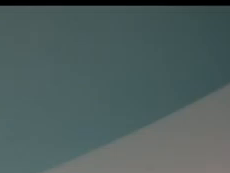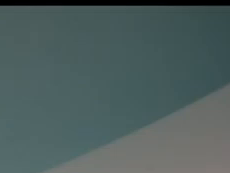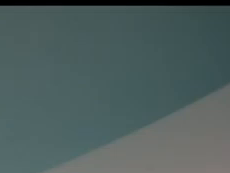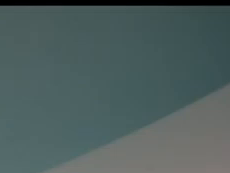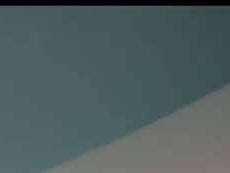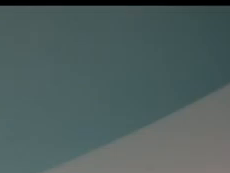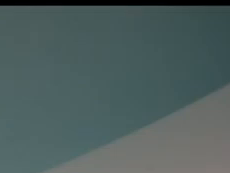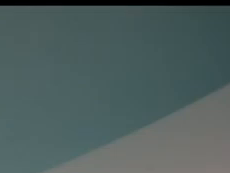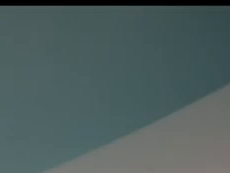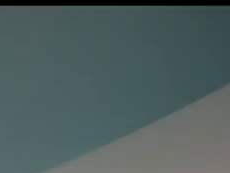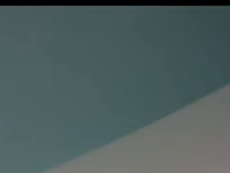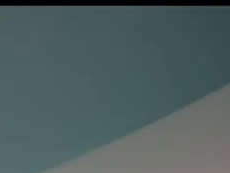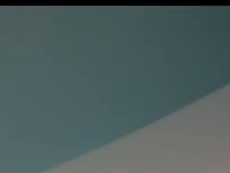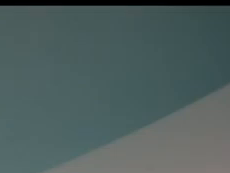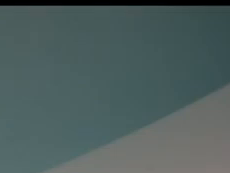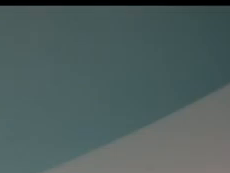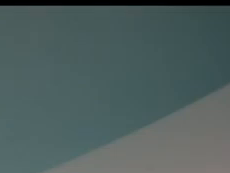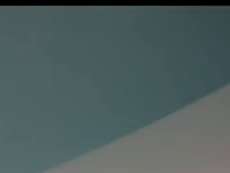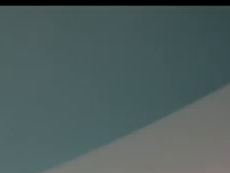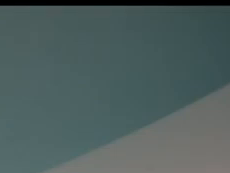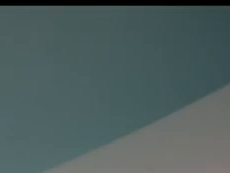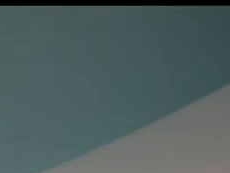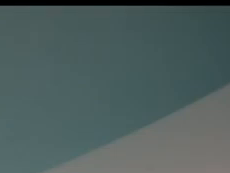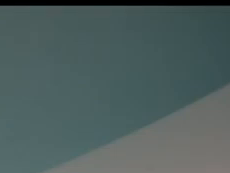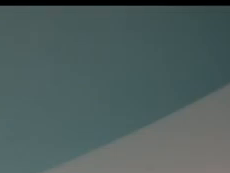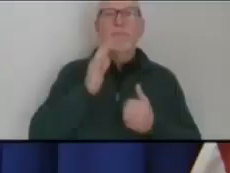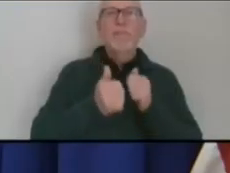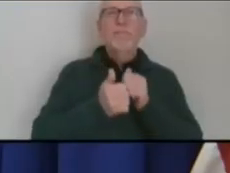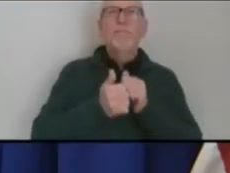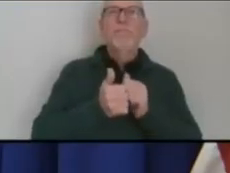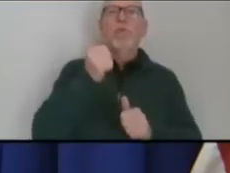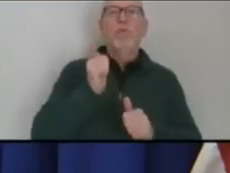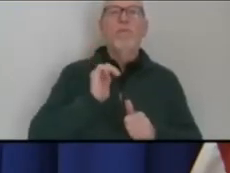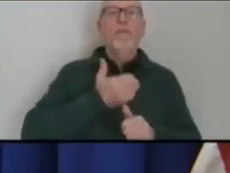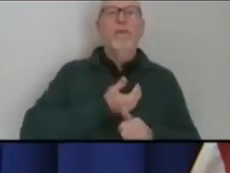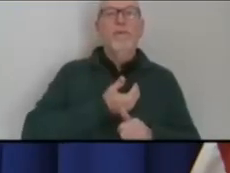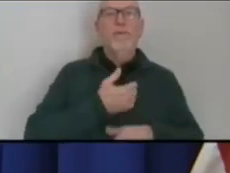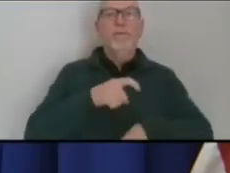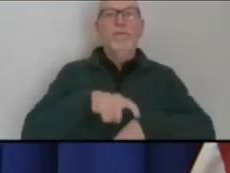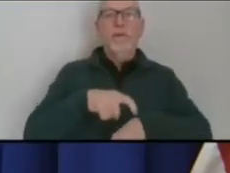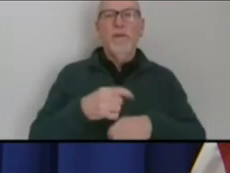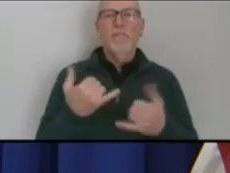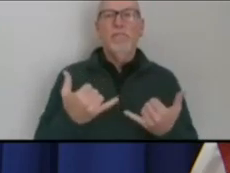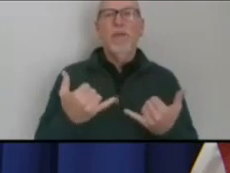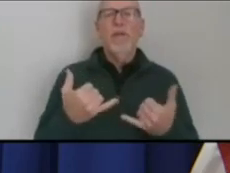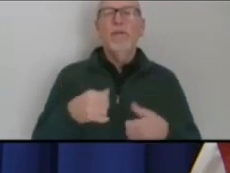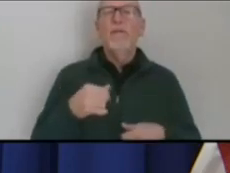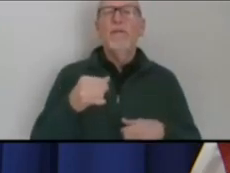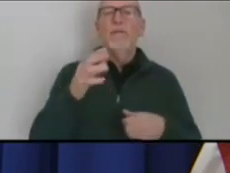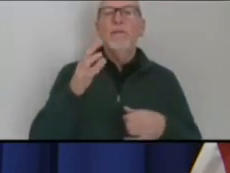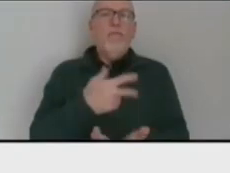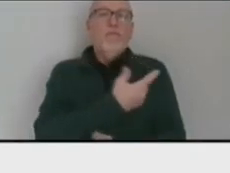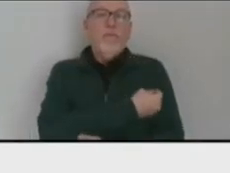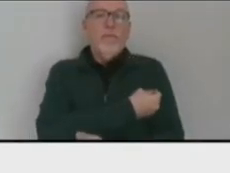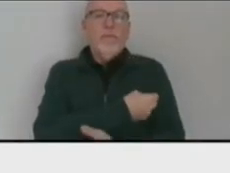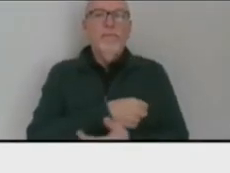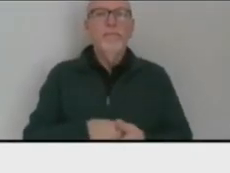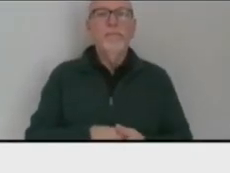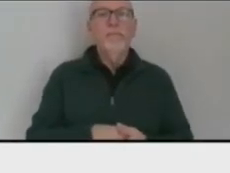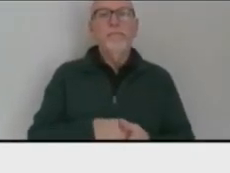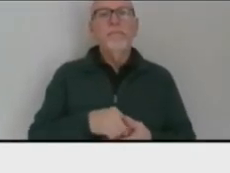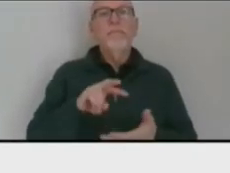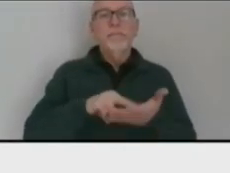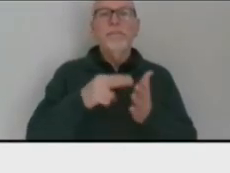vaccine will range from 65 to 69. But there's no timeline yet on when those Hoosiers will be able to schedule an appointment.